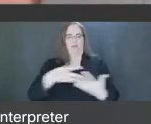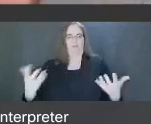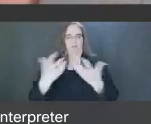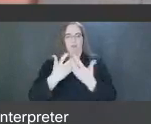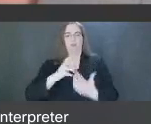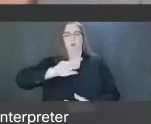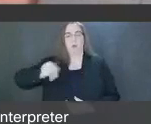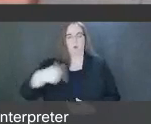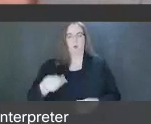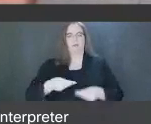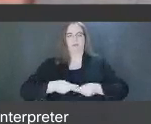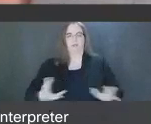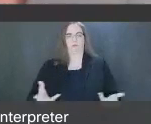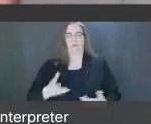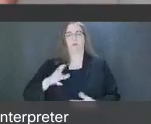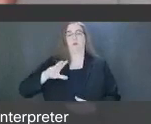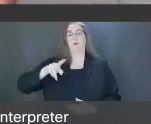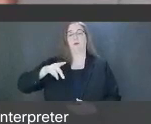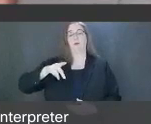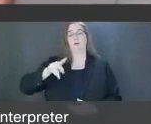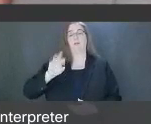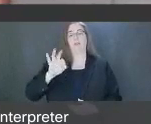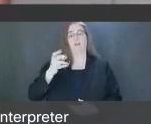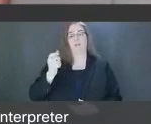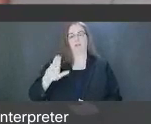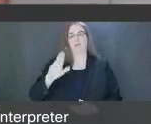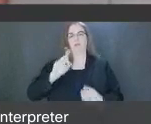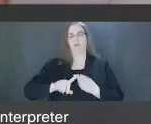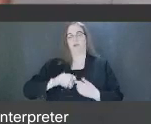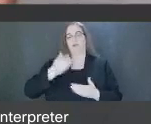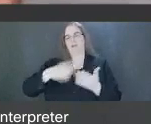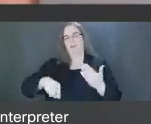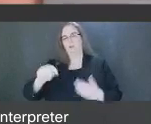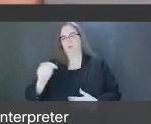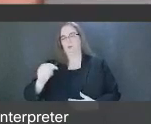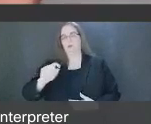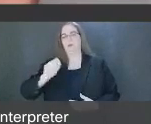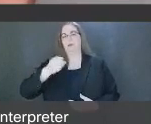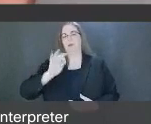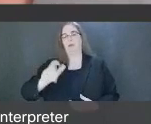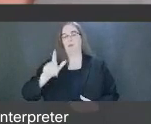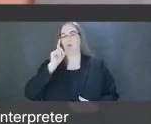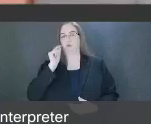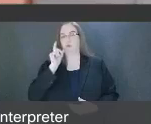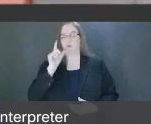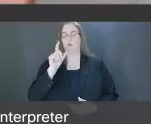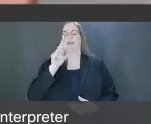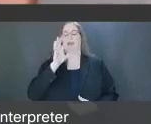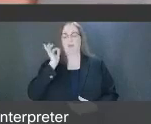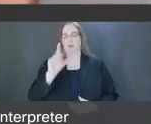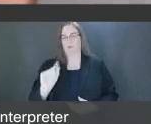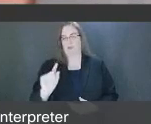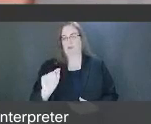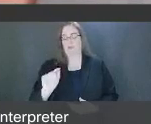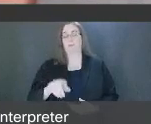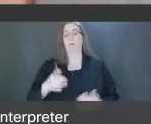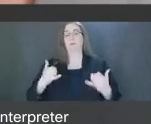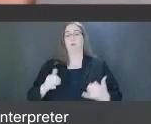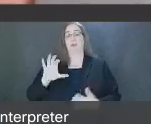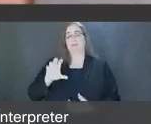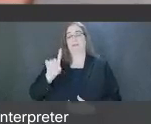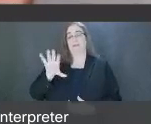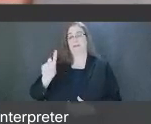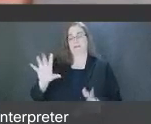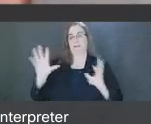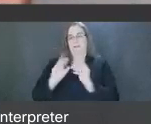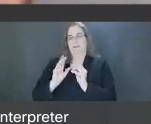only distribute Pfizer through next Tuesday, April the 20th. Today, the CDC will convene a meeting of